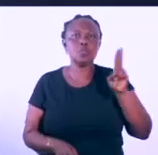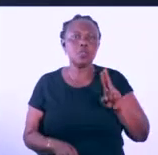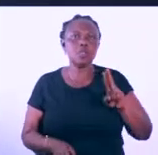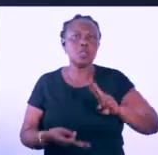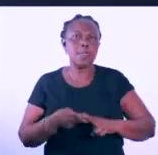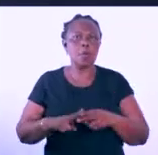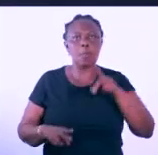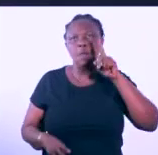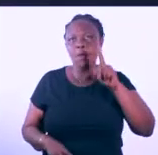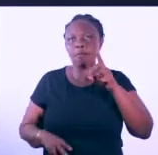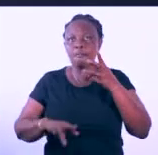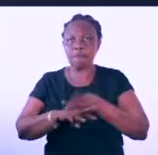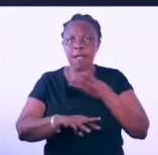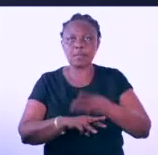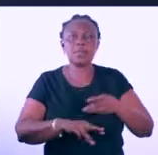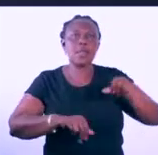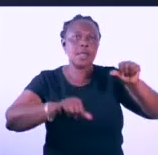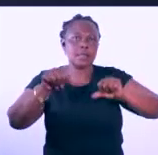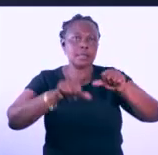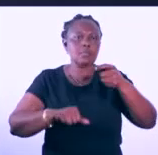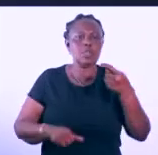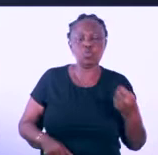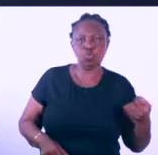1 of the math assessment tool.